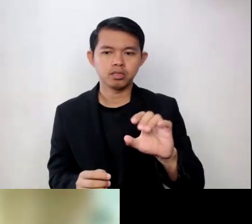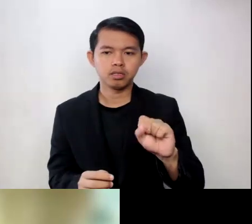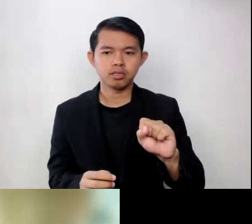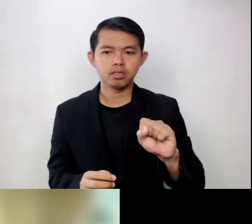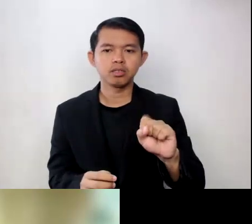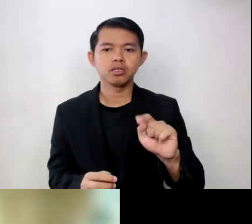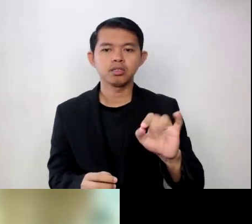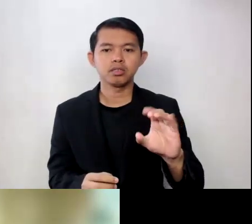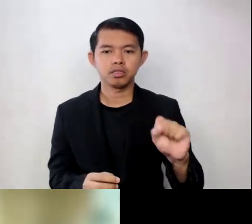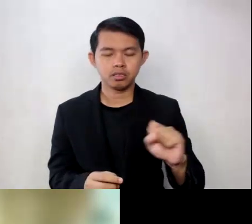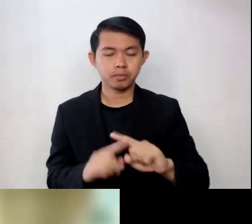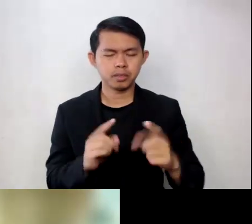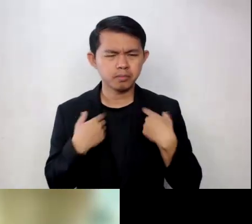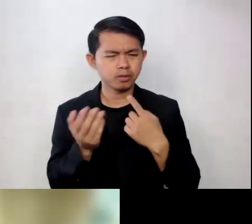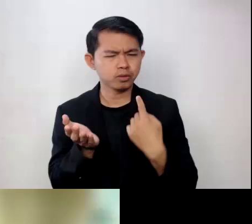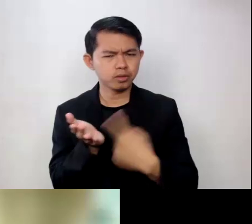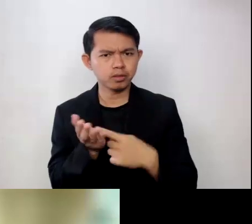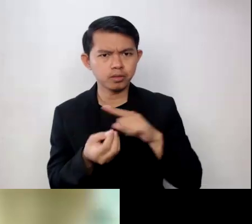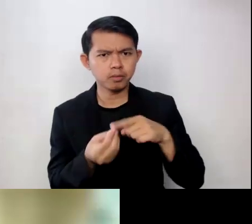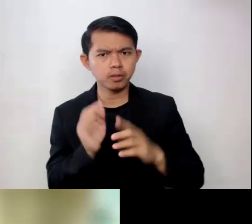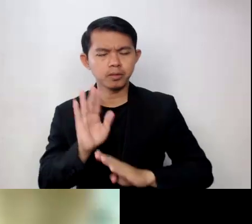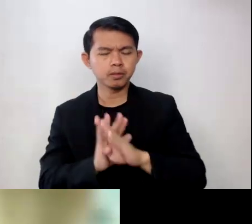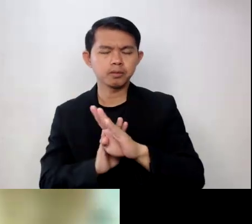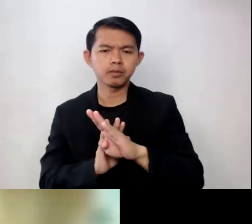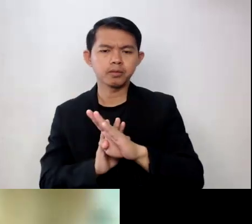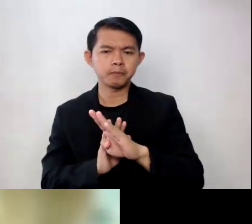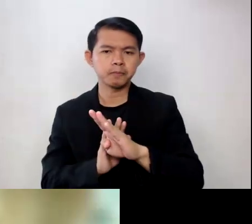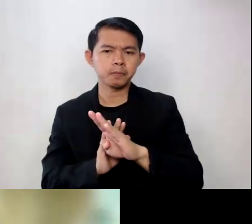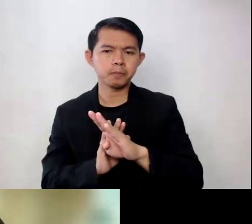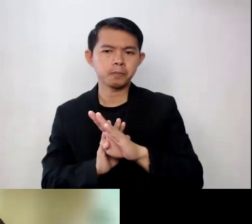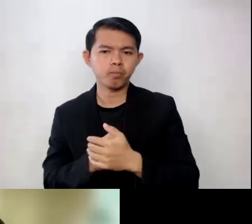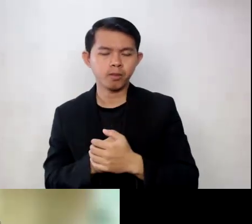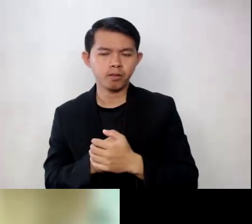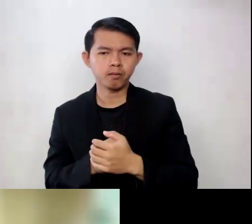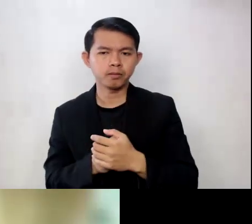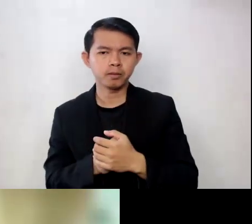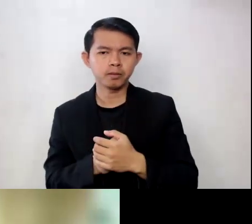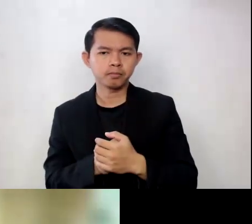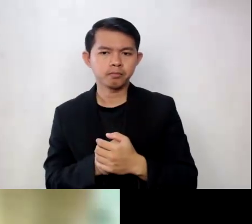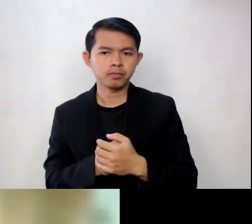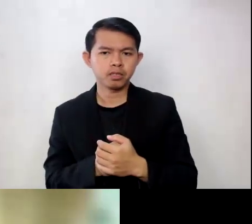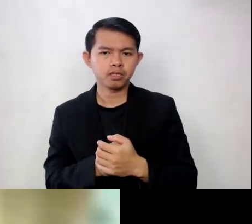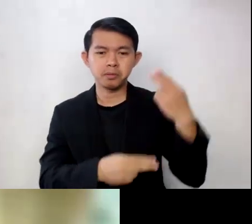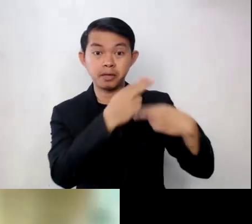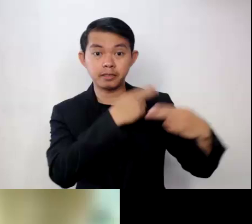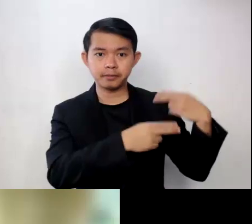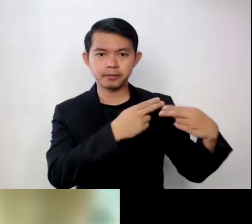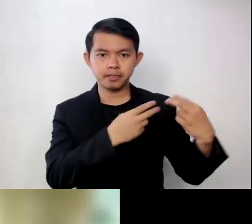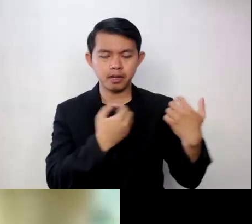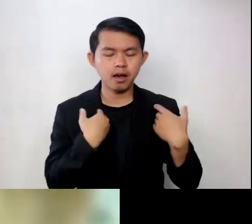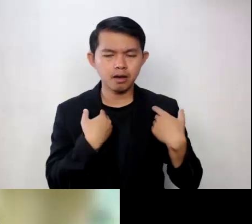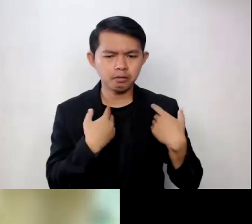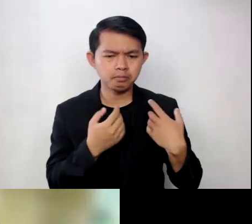the development of like the statistical thought, the historical context, pati na rin yung social